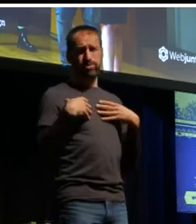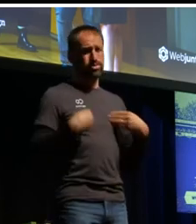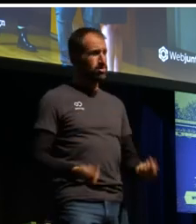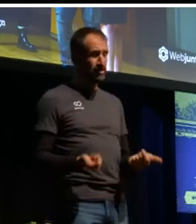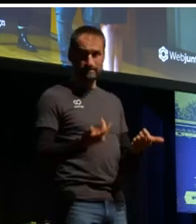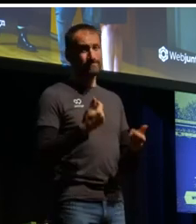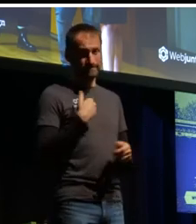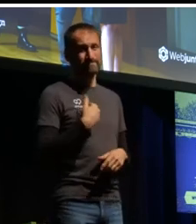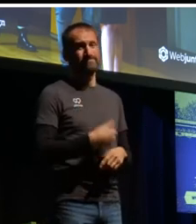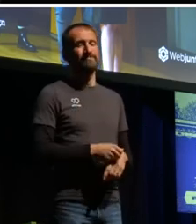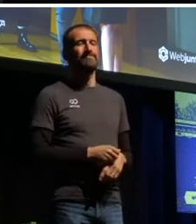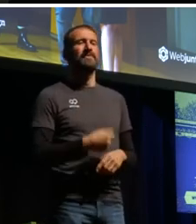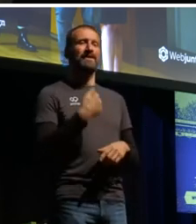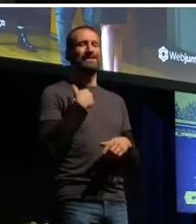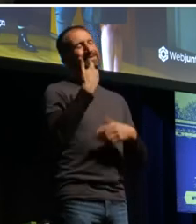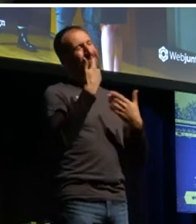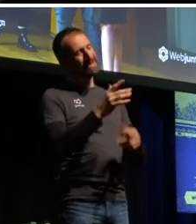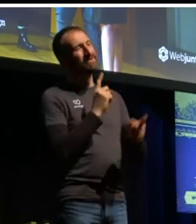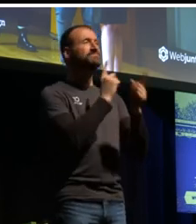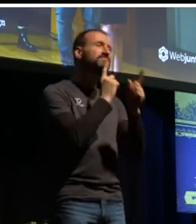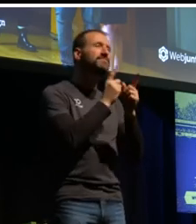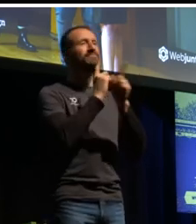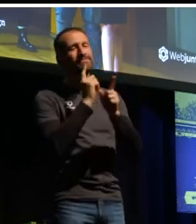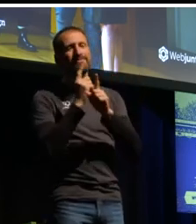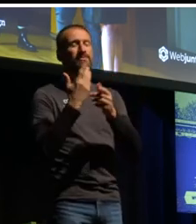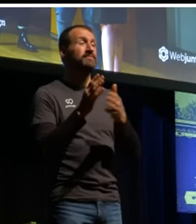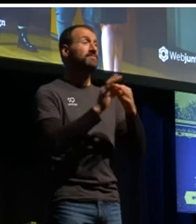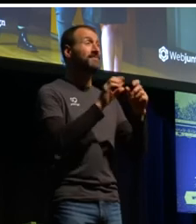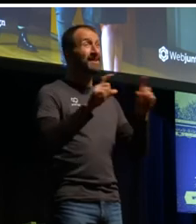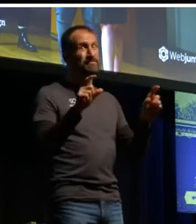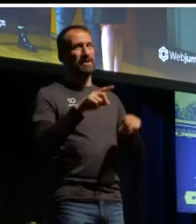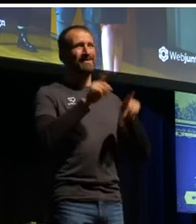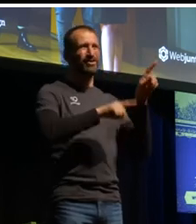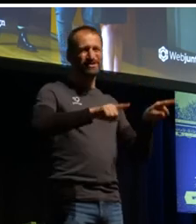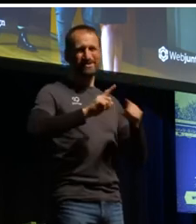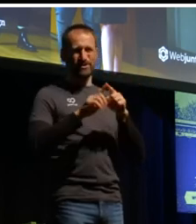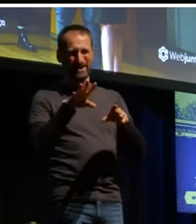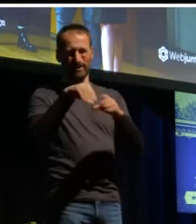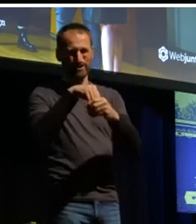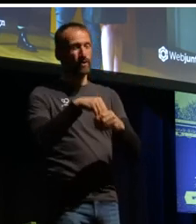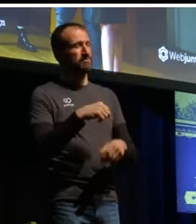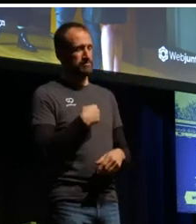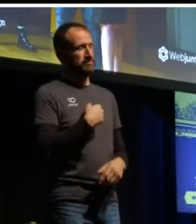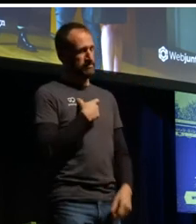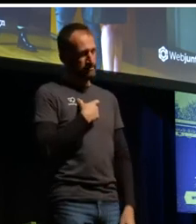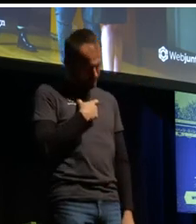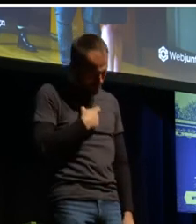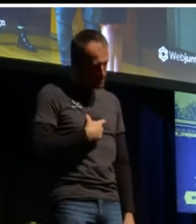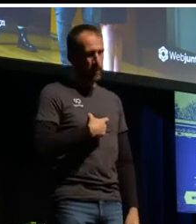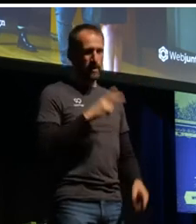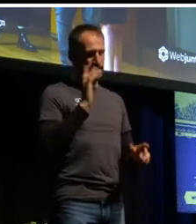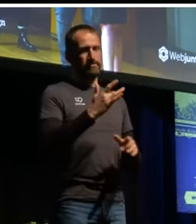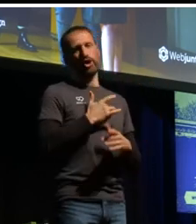Having my team be behind me in diversity and inclusion is a very important thing to me personally, because